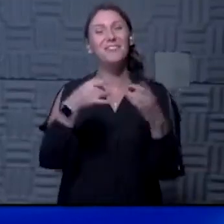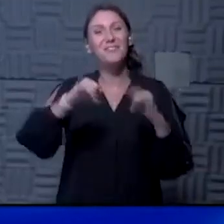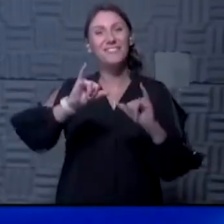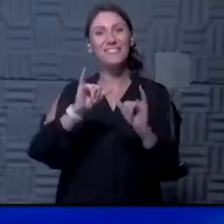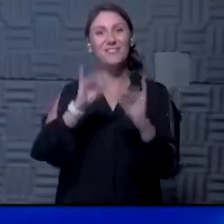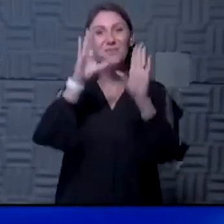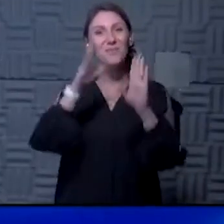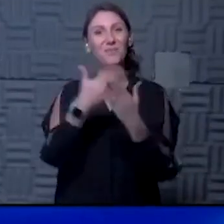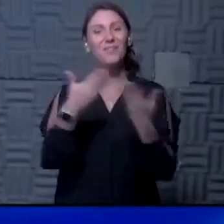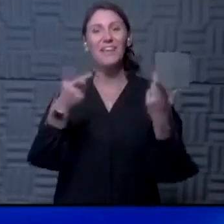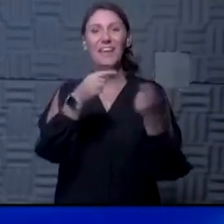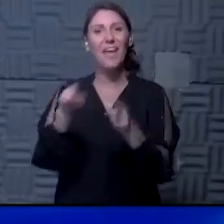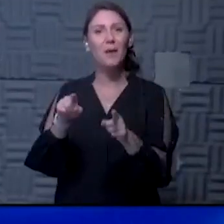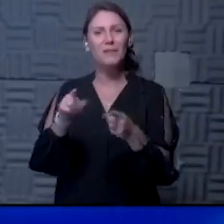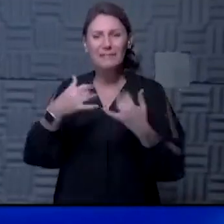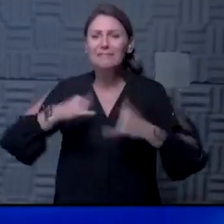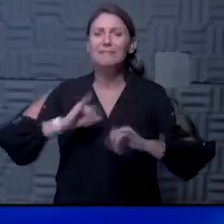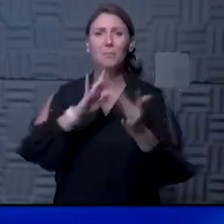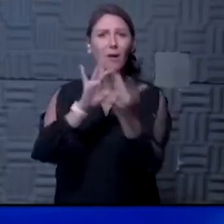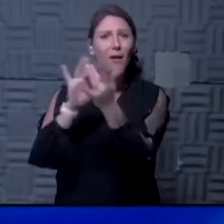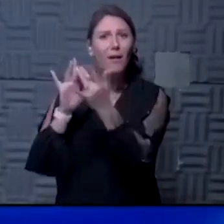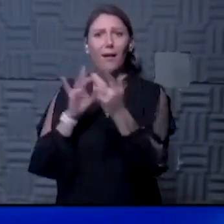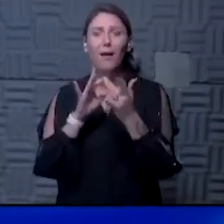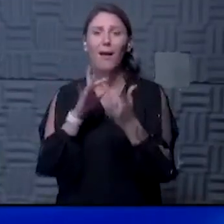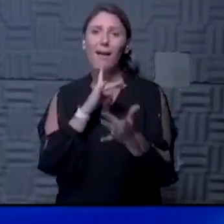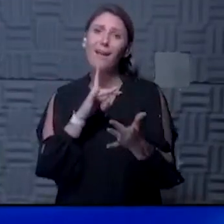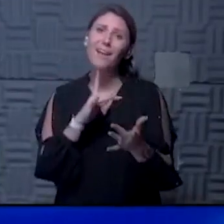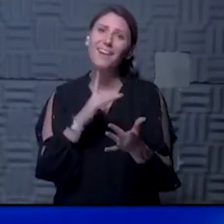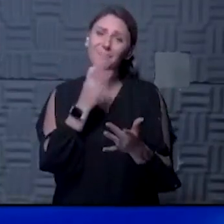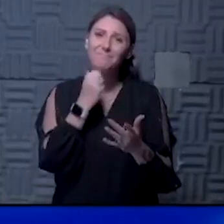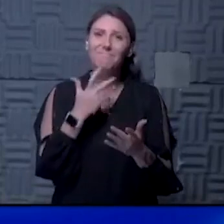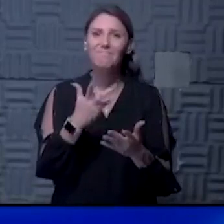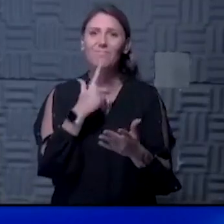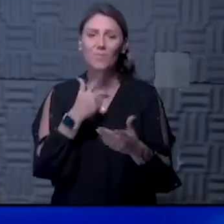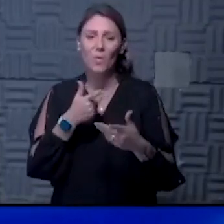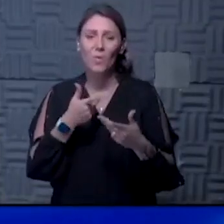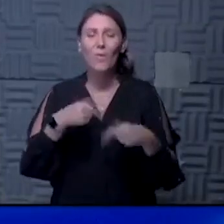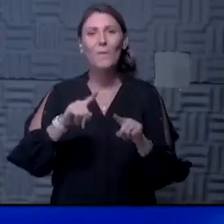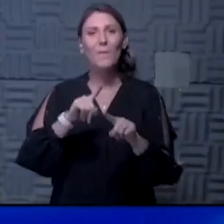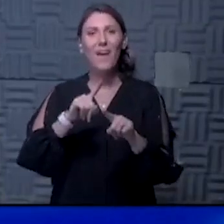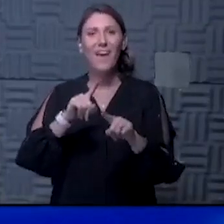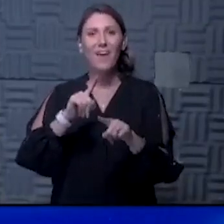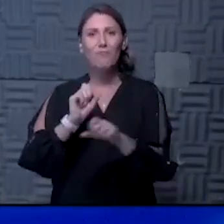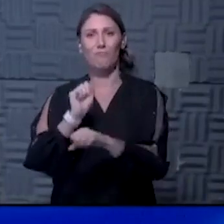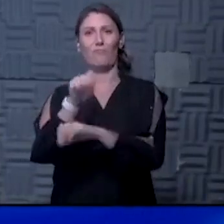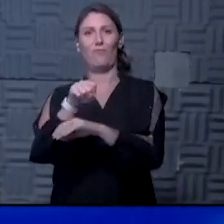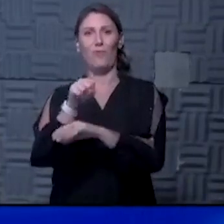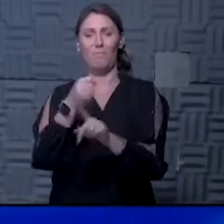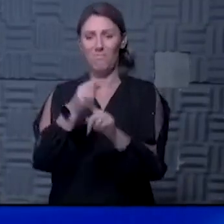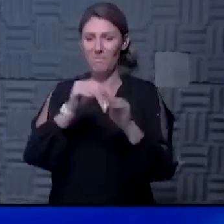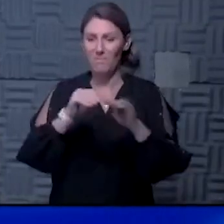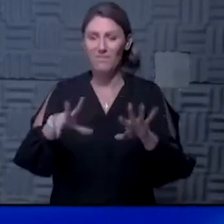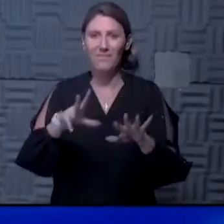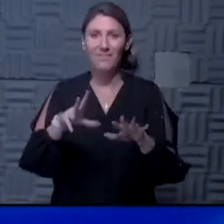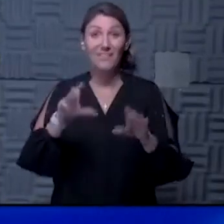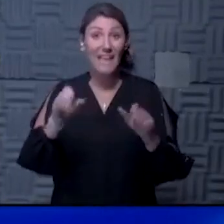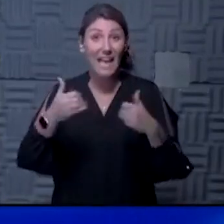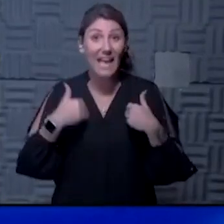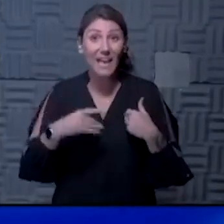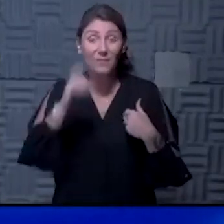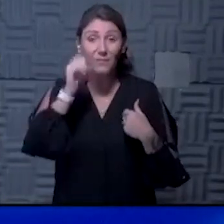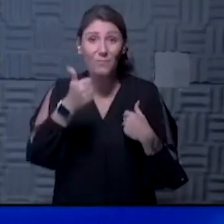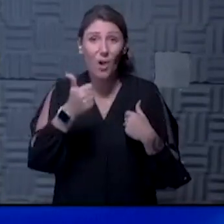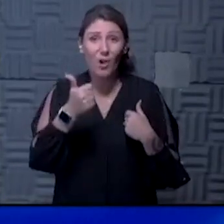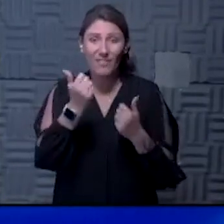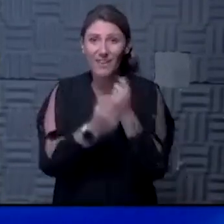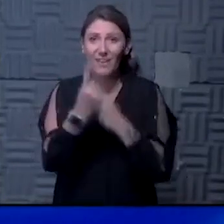and we can still be in touch, and we can still hang in there while we fight through the pandemic so that we can have that tomorrow that we all want to